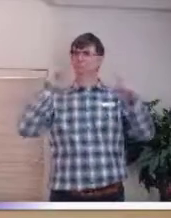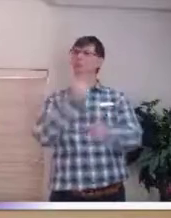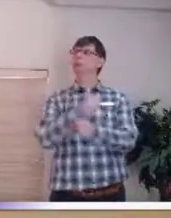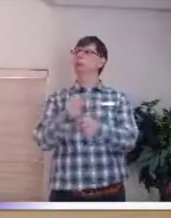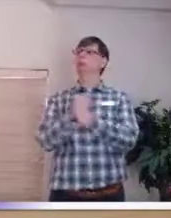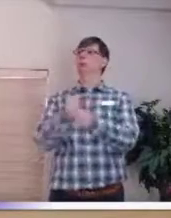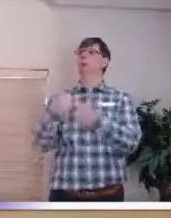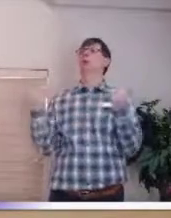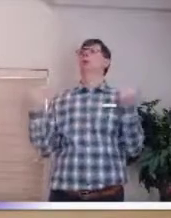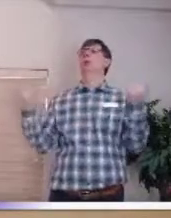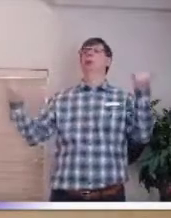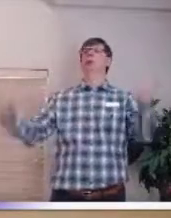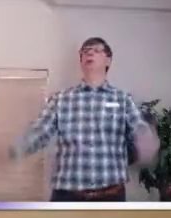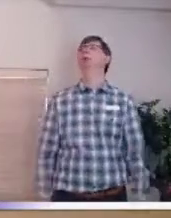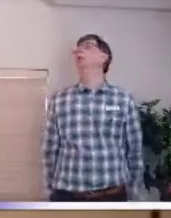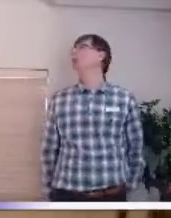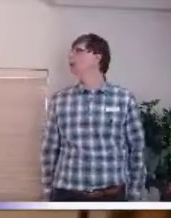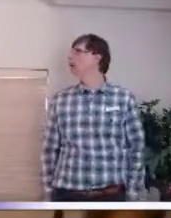that they want.